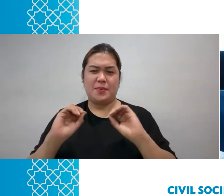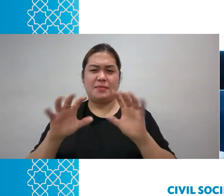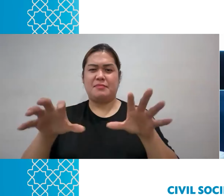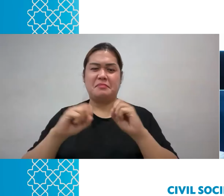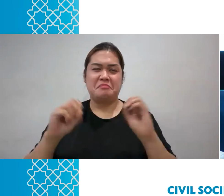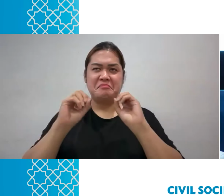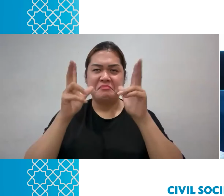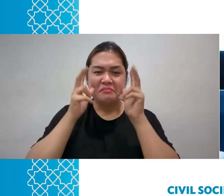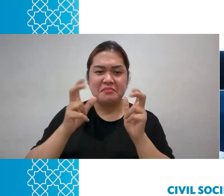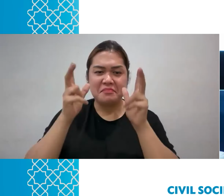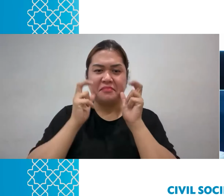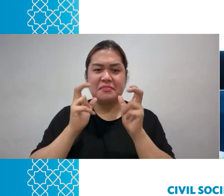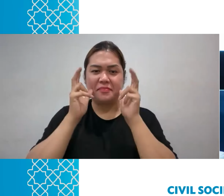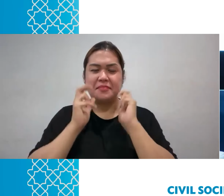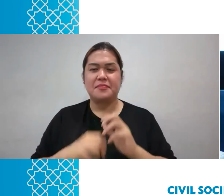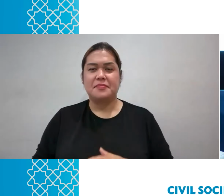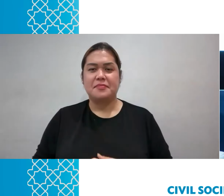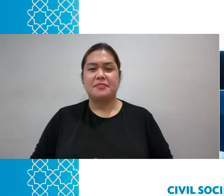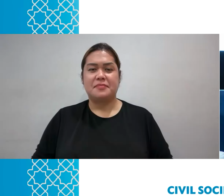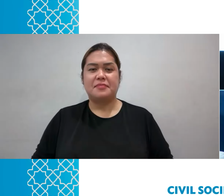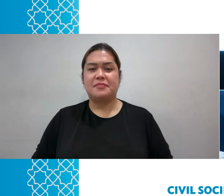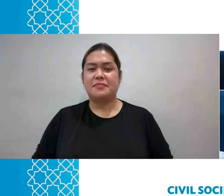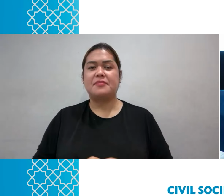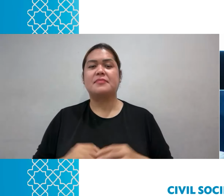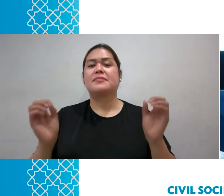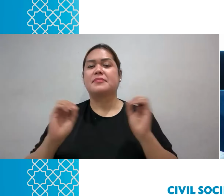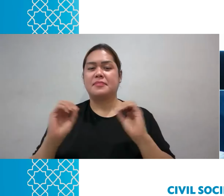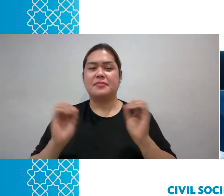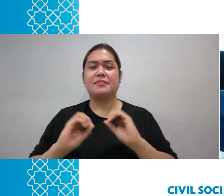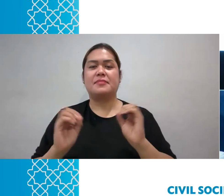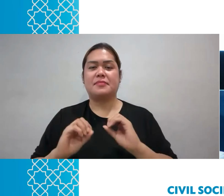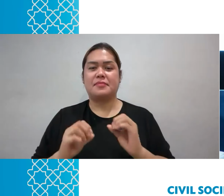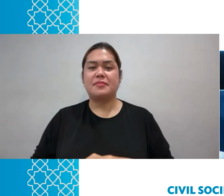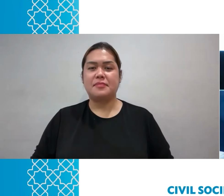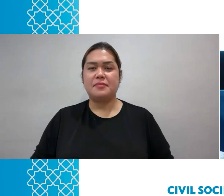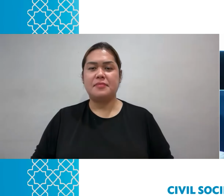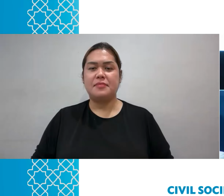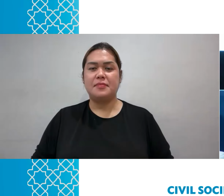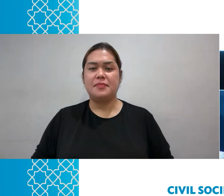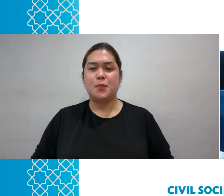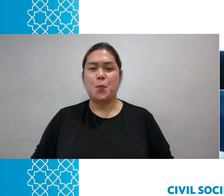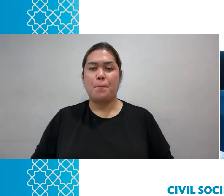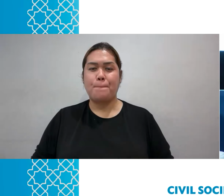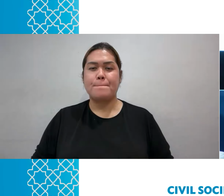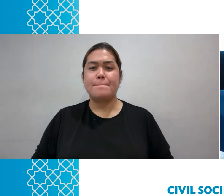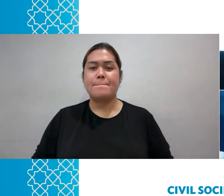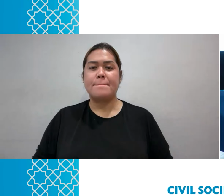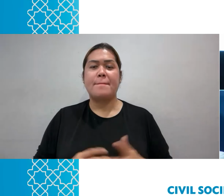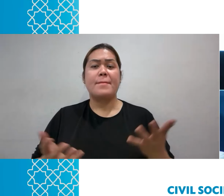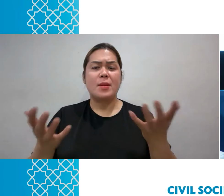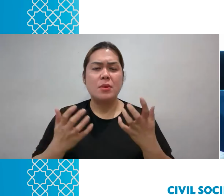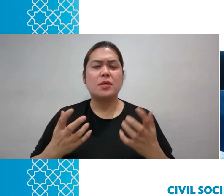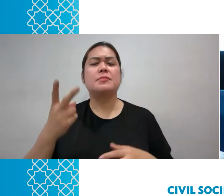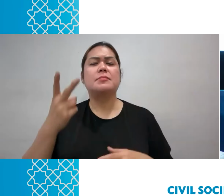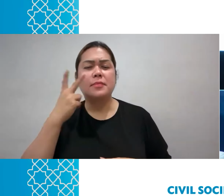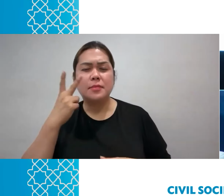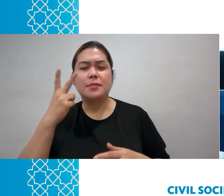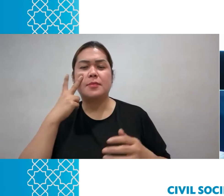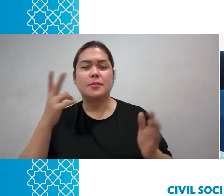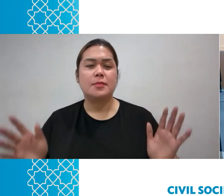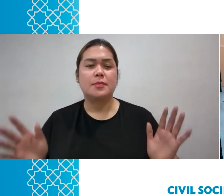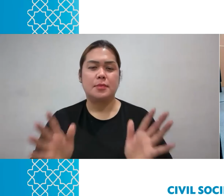voices of them. So that's what we are trying to do, to push for those voices